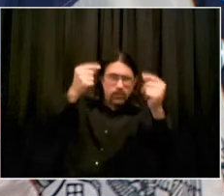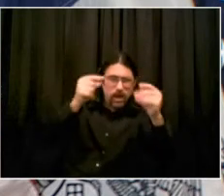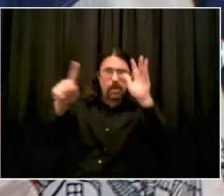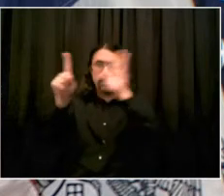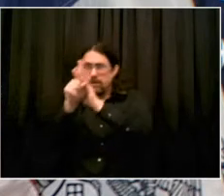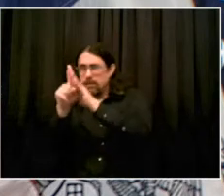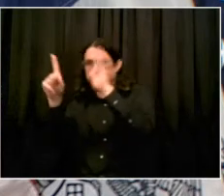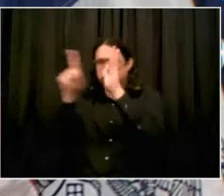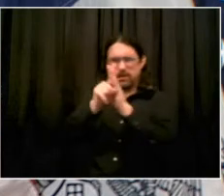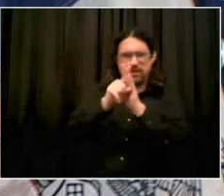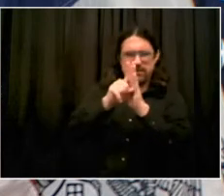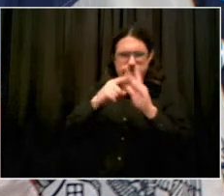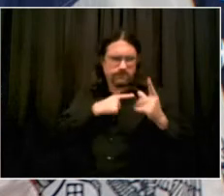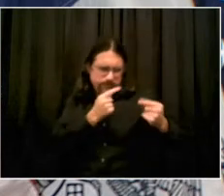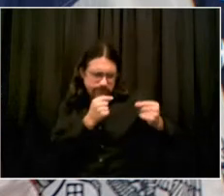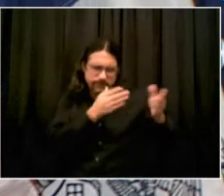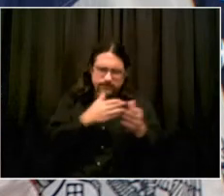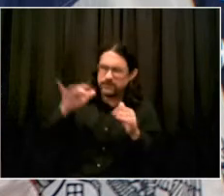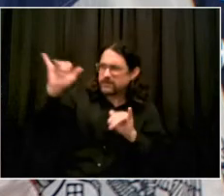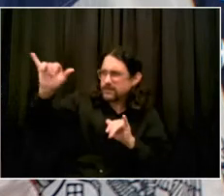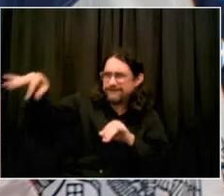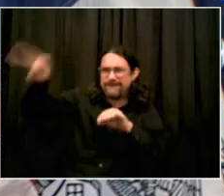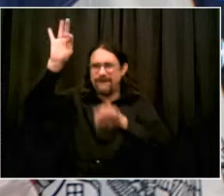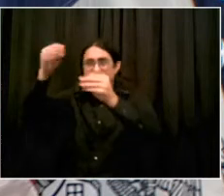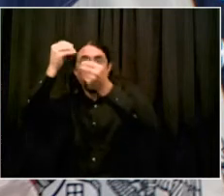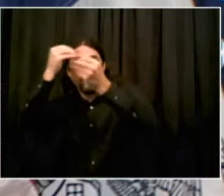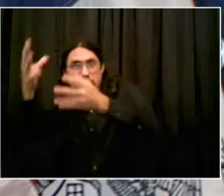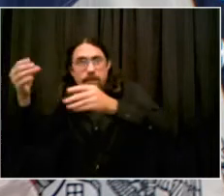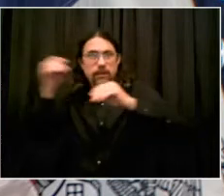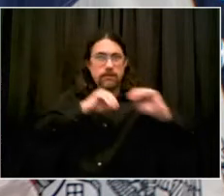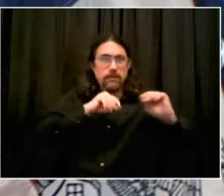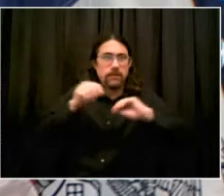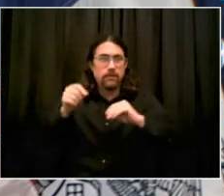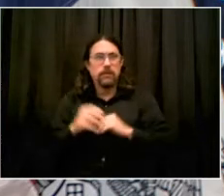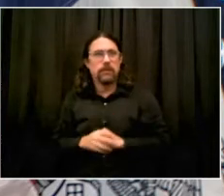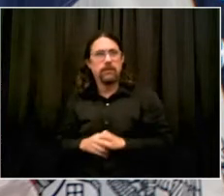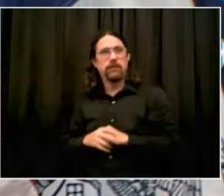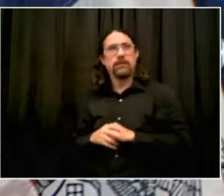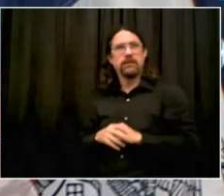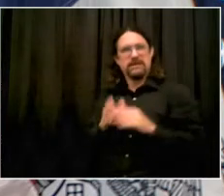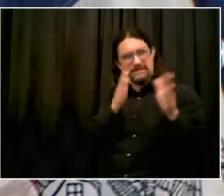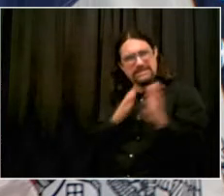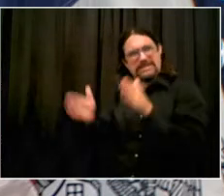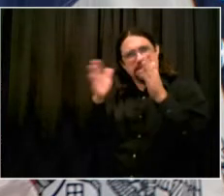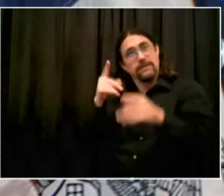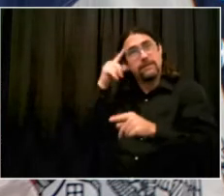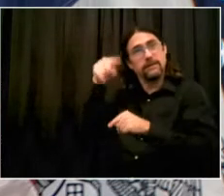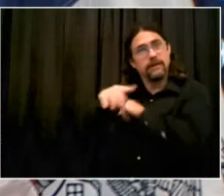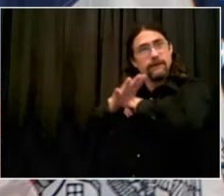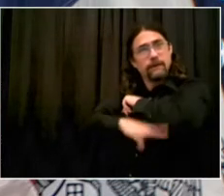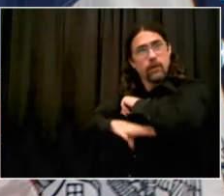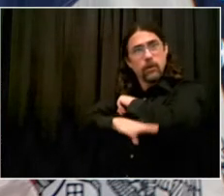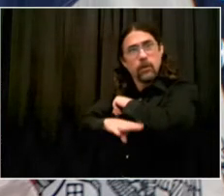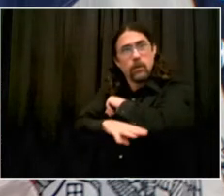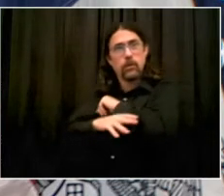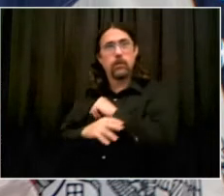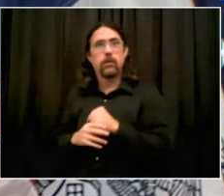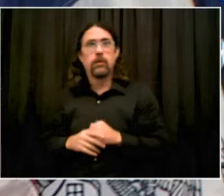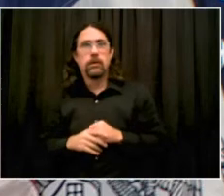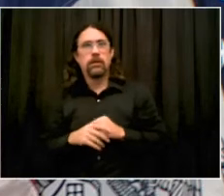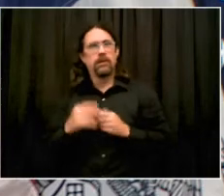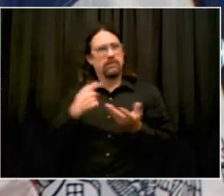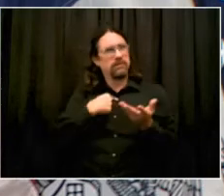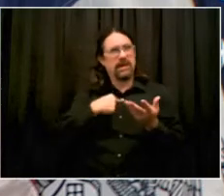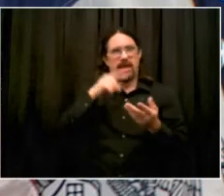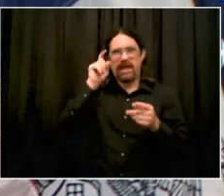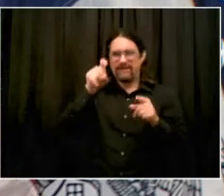to past procedure and approach that everyone needed to break out of and understand that we were in, an